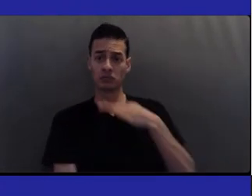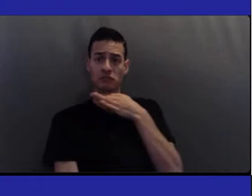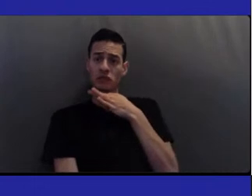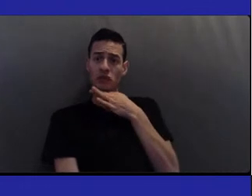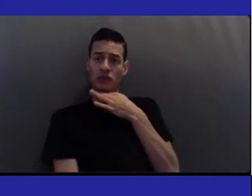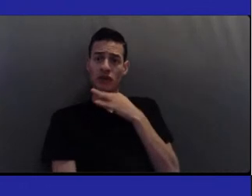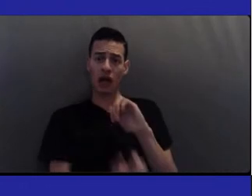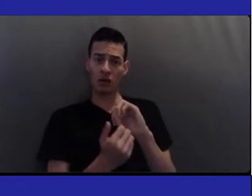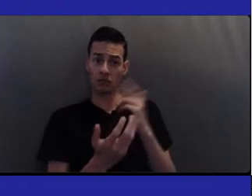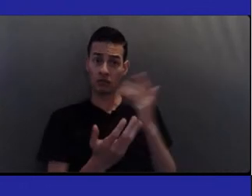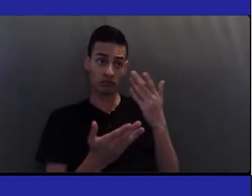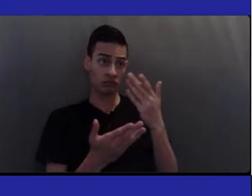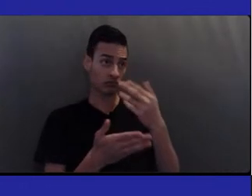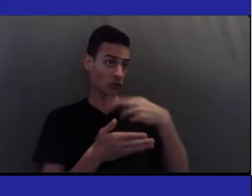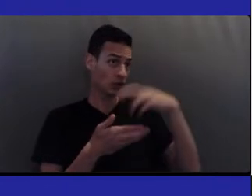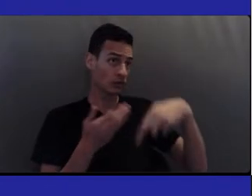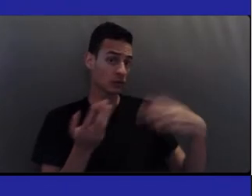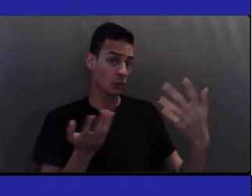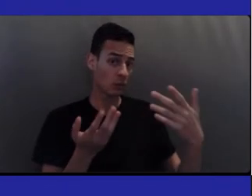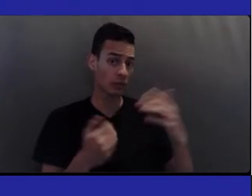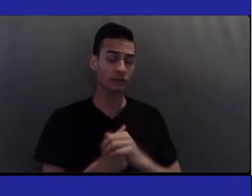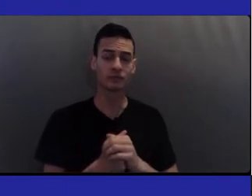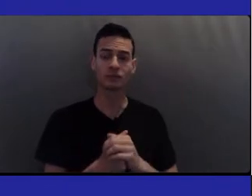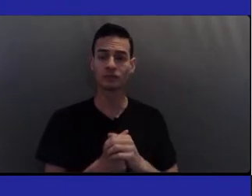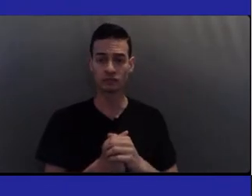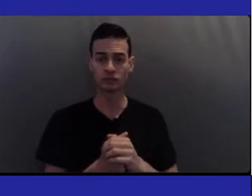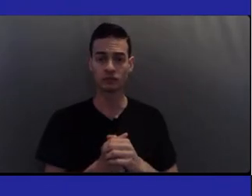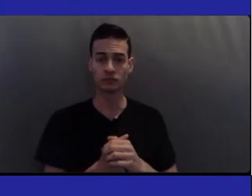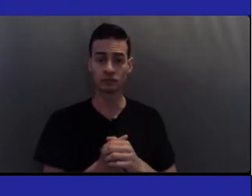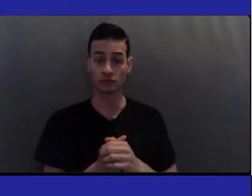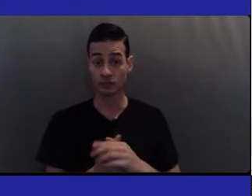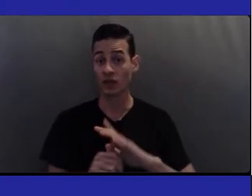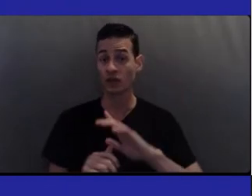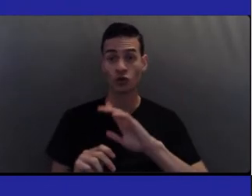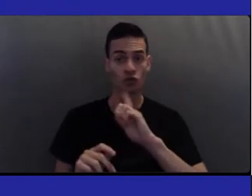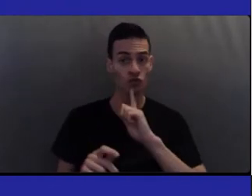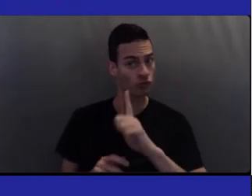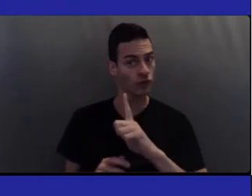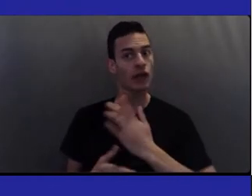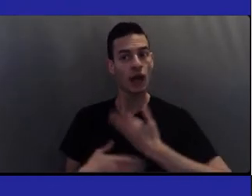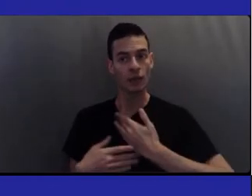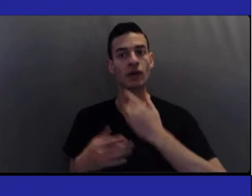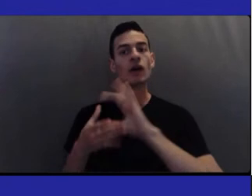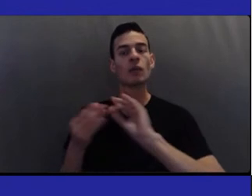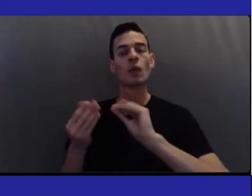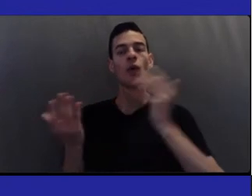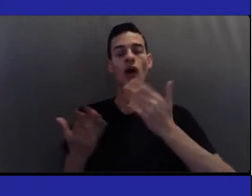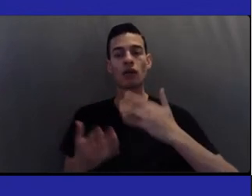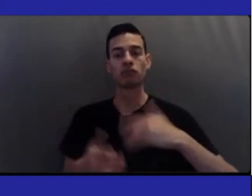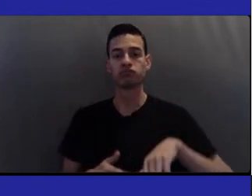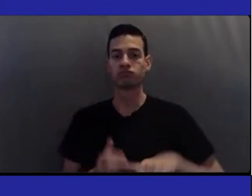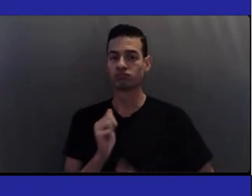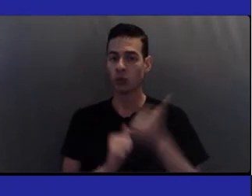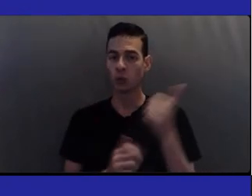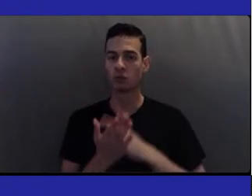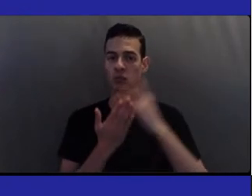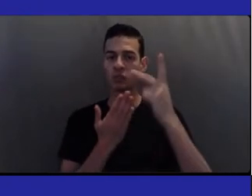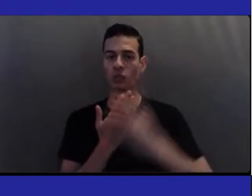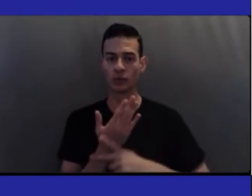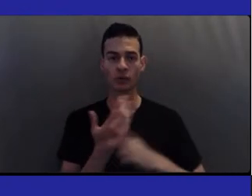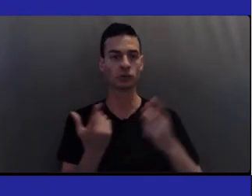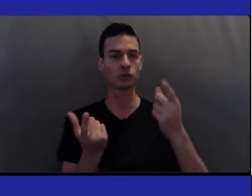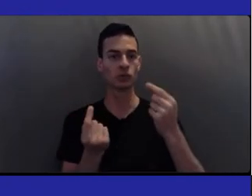what the outcomes have been of all this. Very pleased to say that the majority of our program is working in